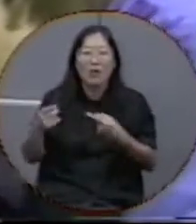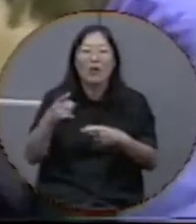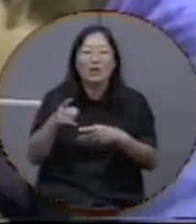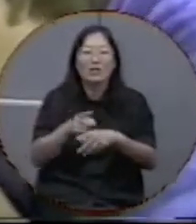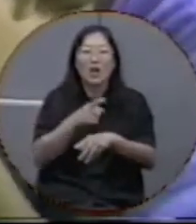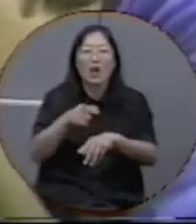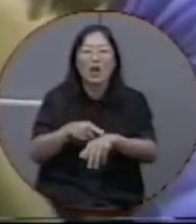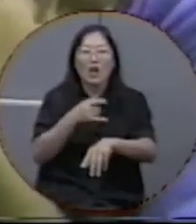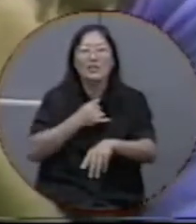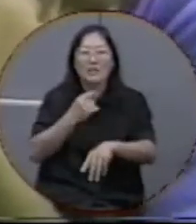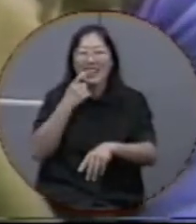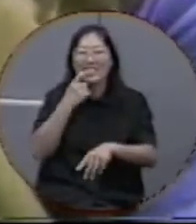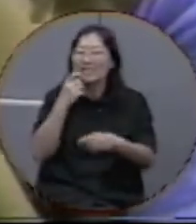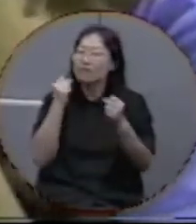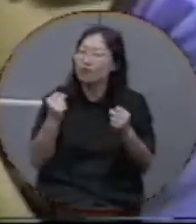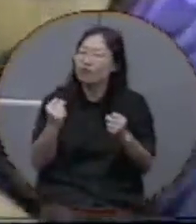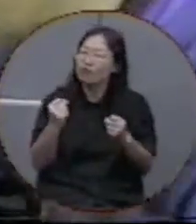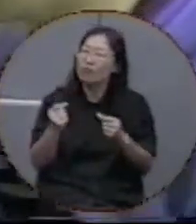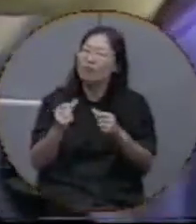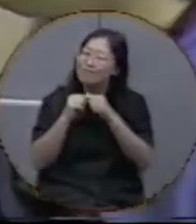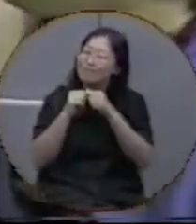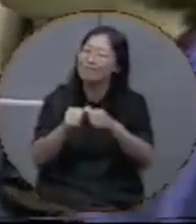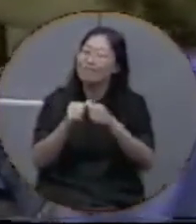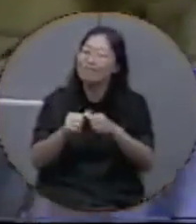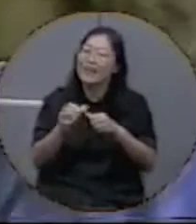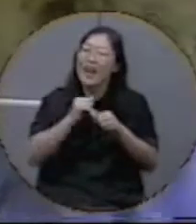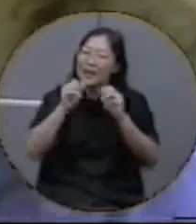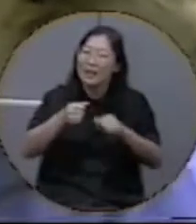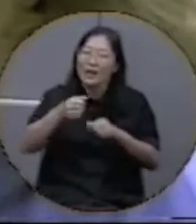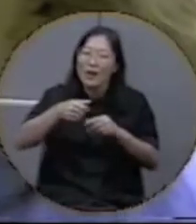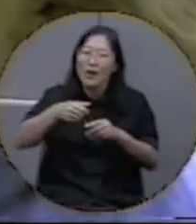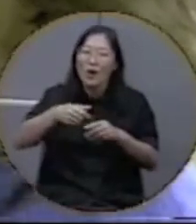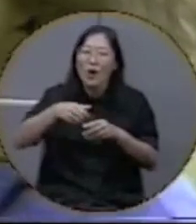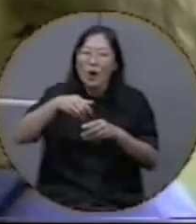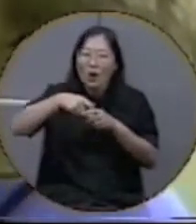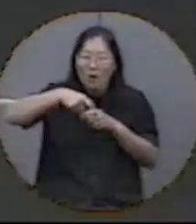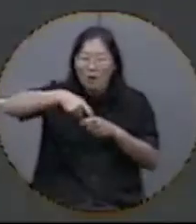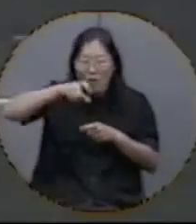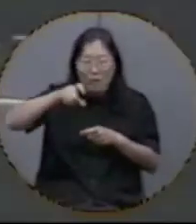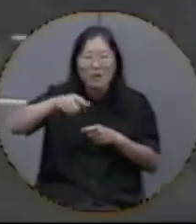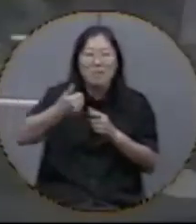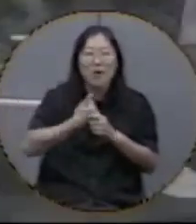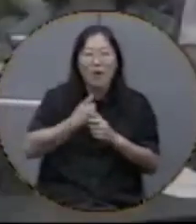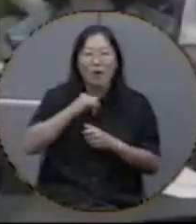far, as long as my teeth hold out, I'll be able to open my own juice.